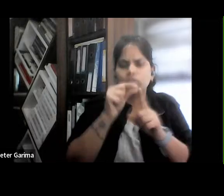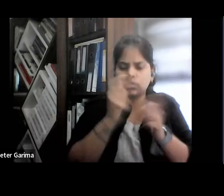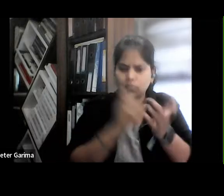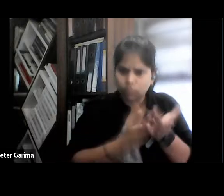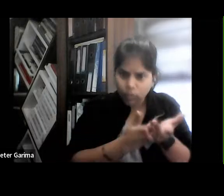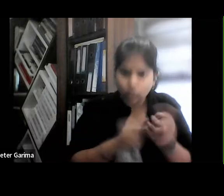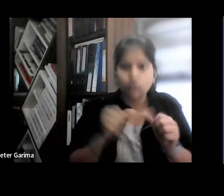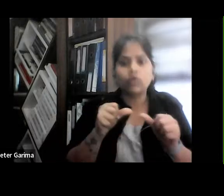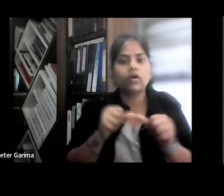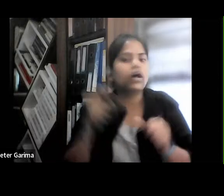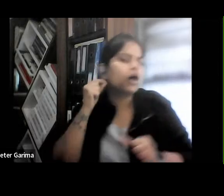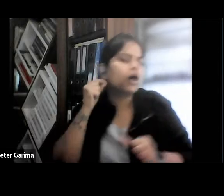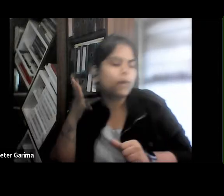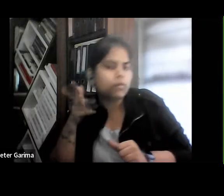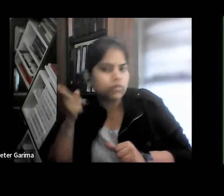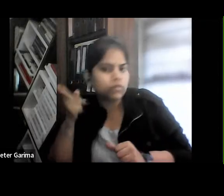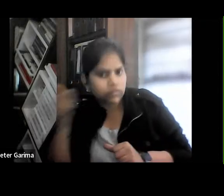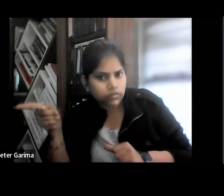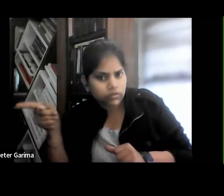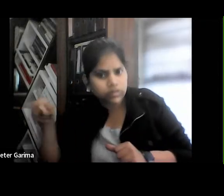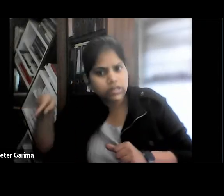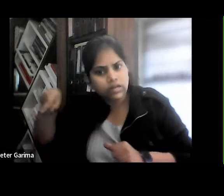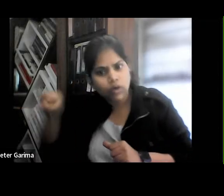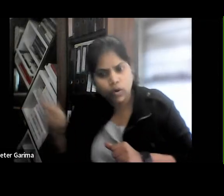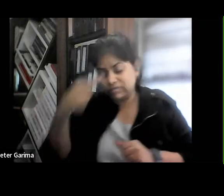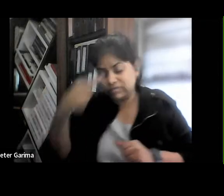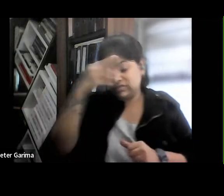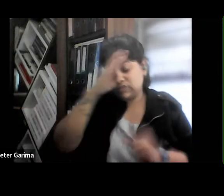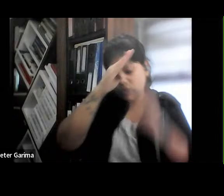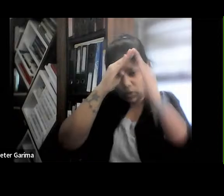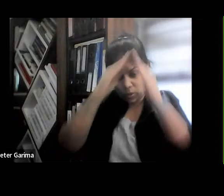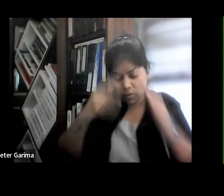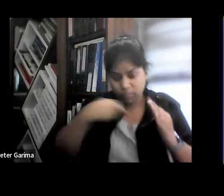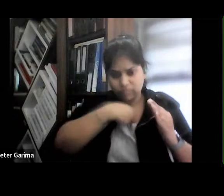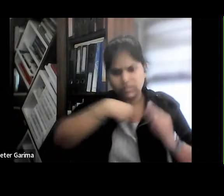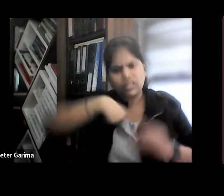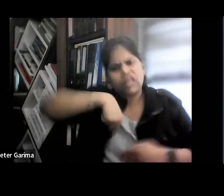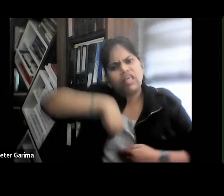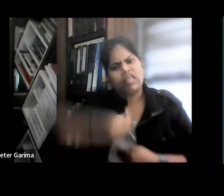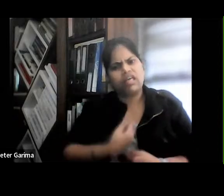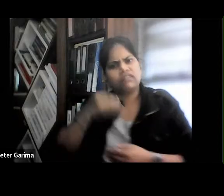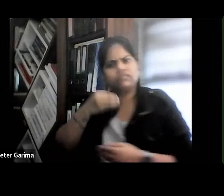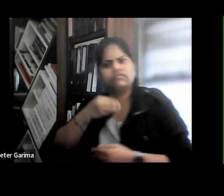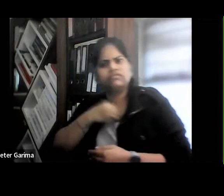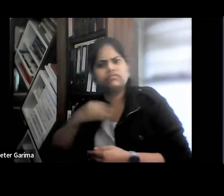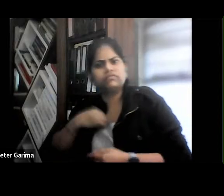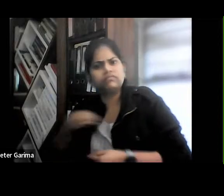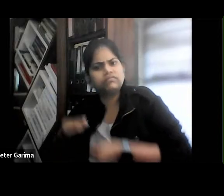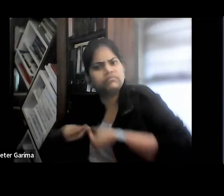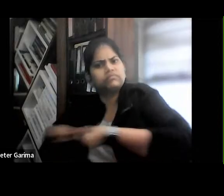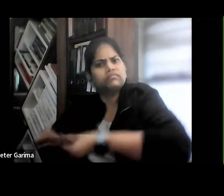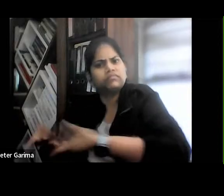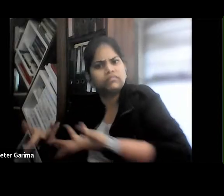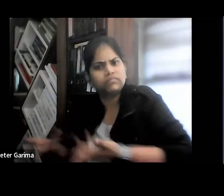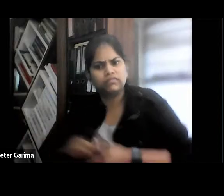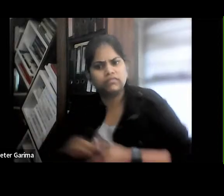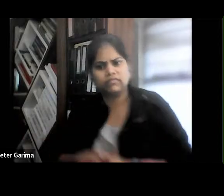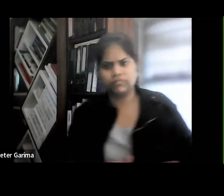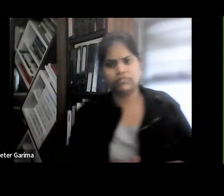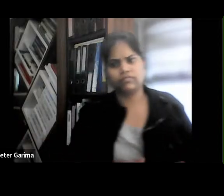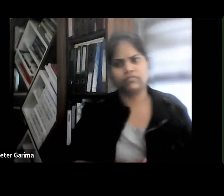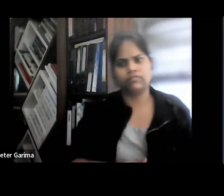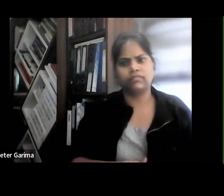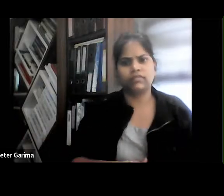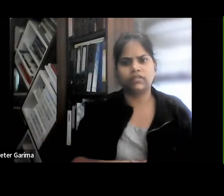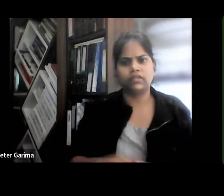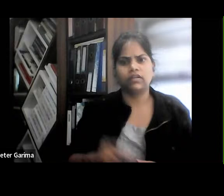even excruciating home remedies that occasionally amuse him, but more often than not, leave him frustrated and in pain,